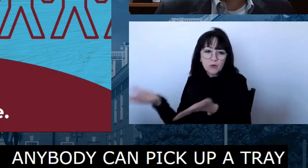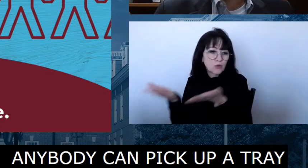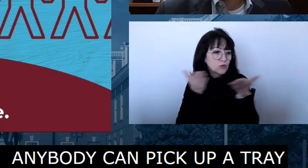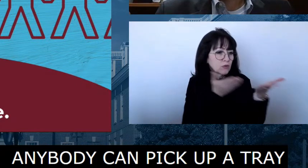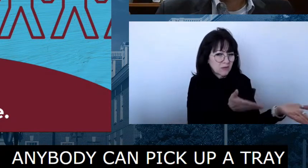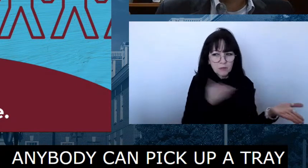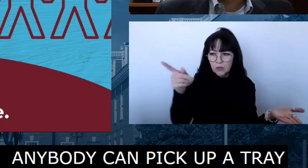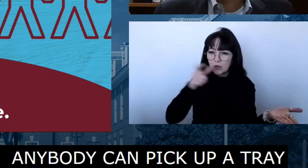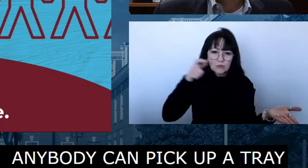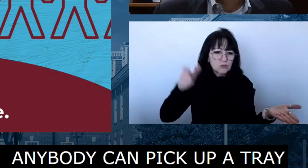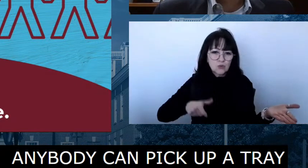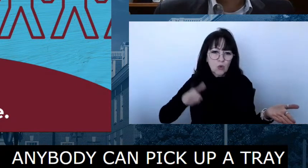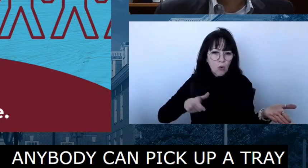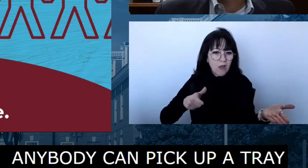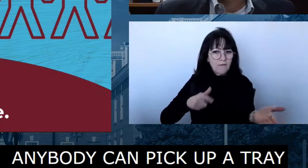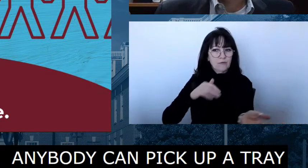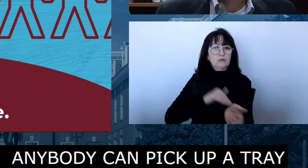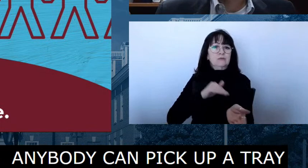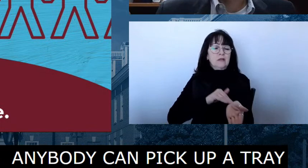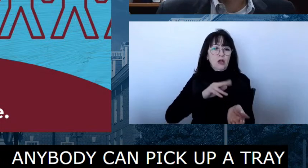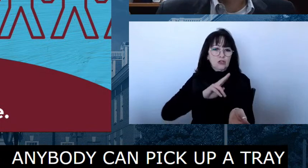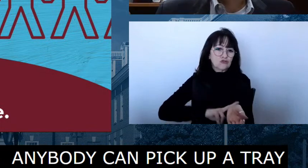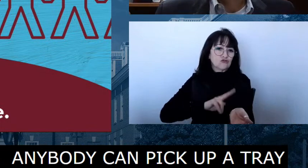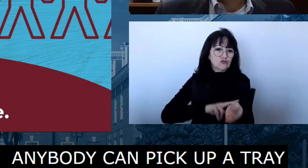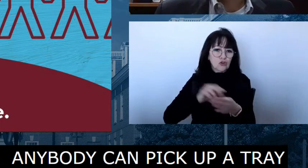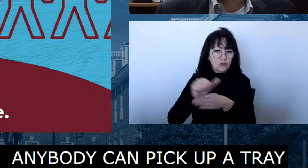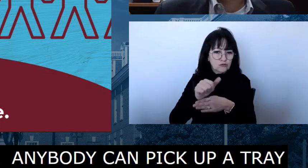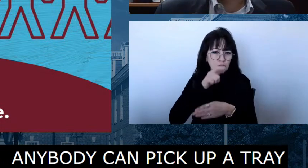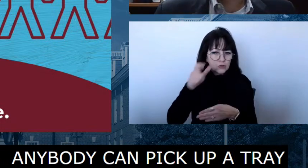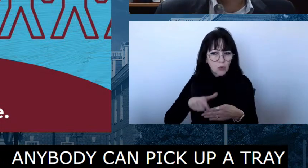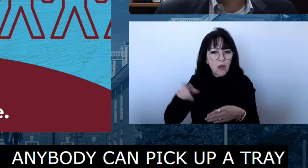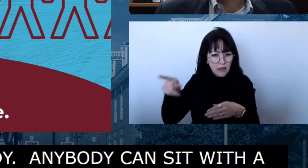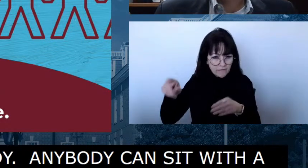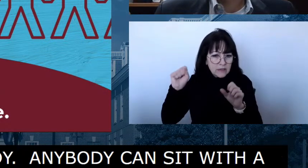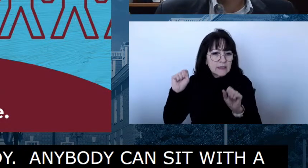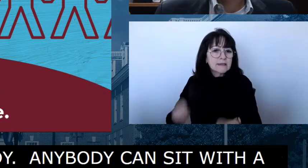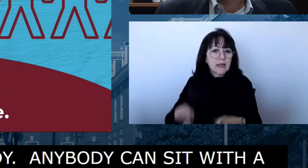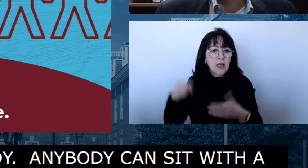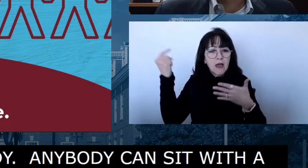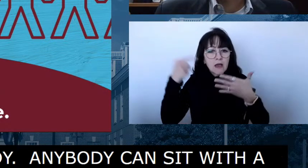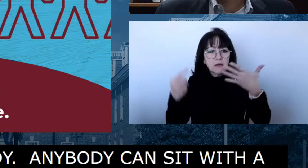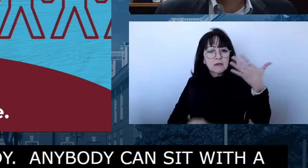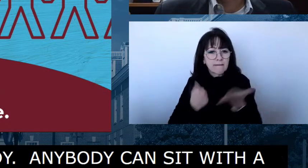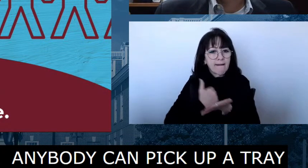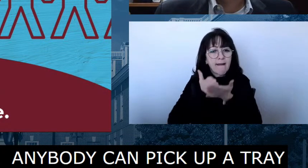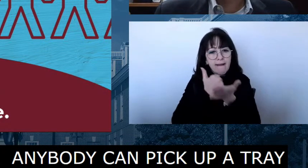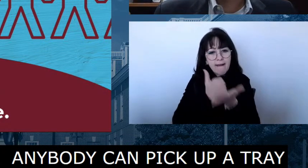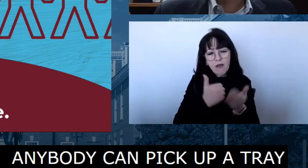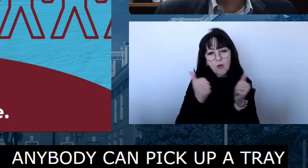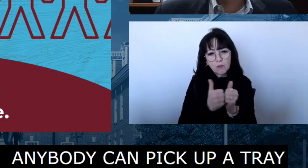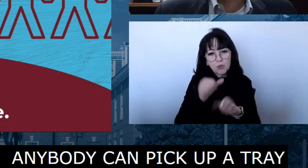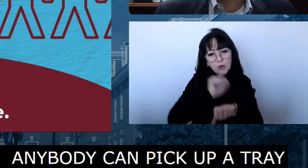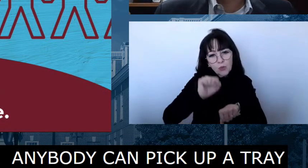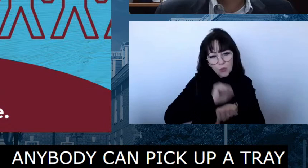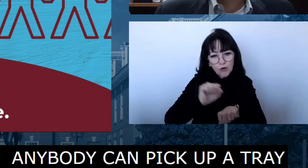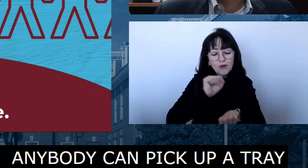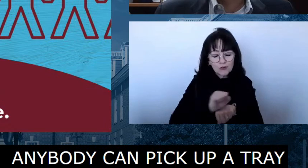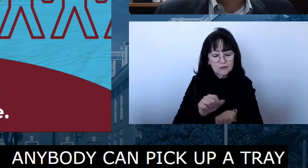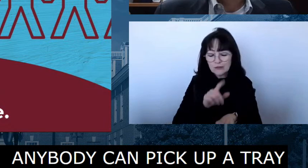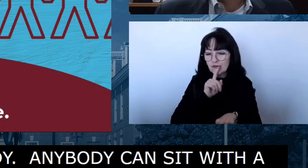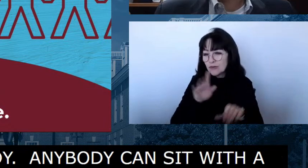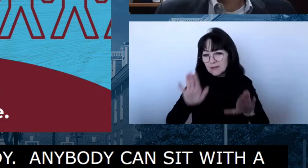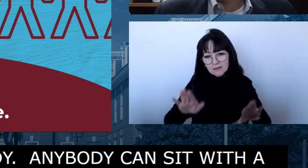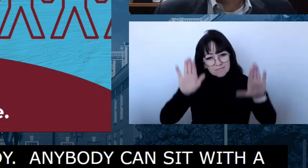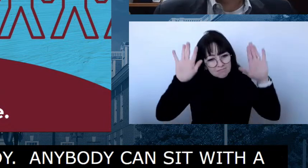they have dementia or something like that, where just for their own safety. So some great stories we've heard from our Guard members. I think it'll be definitely something